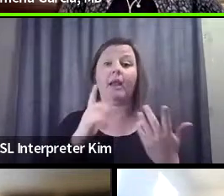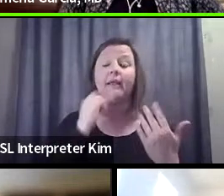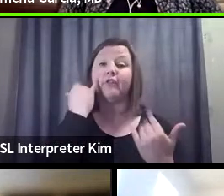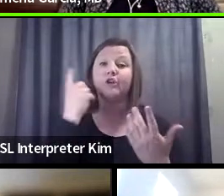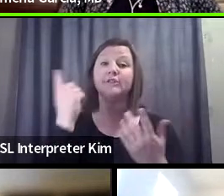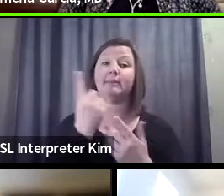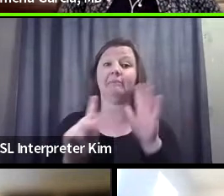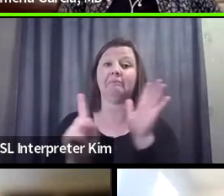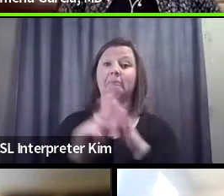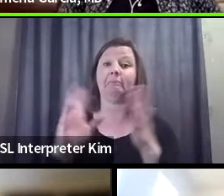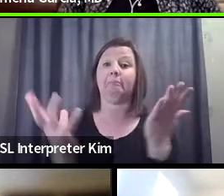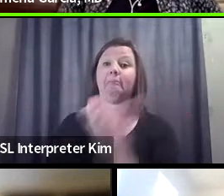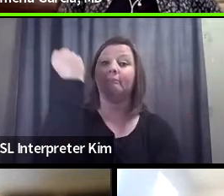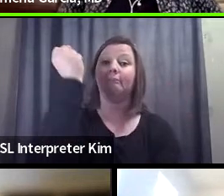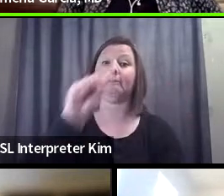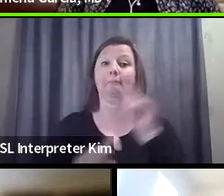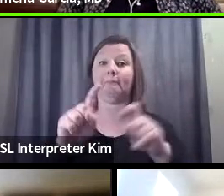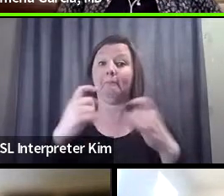there's any questions.